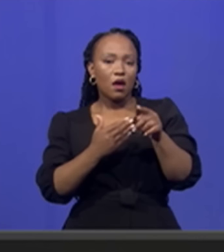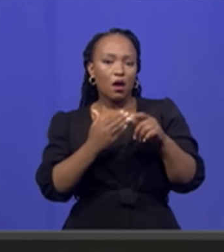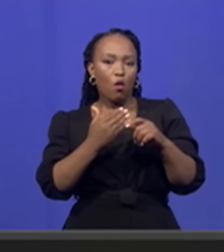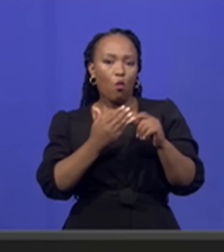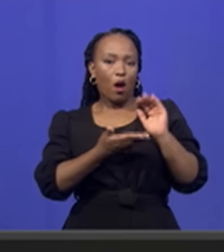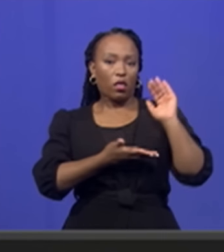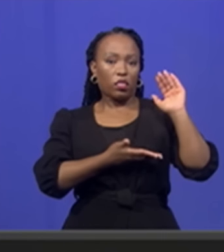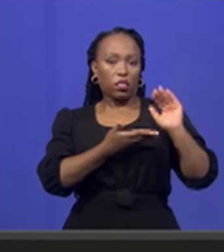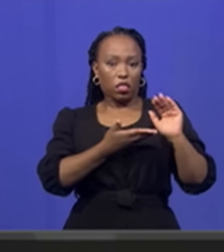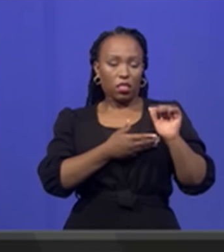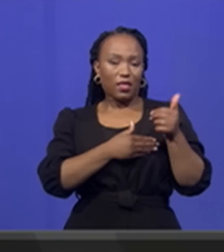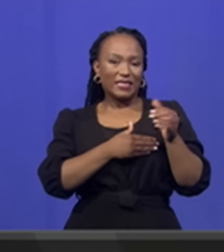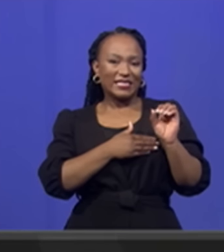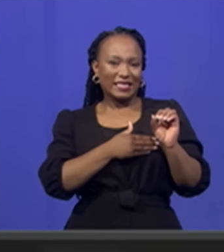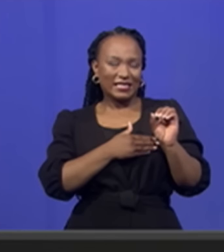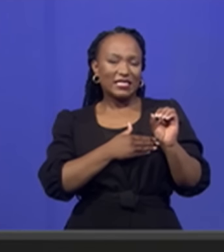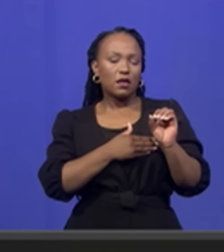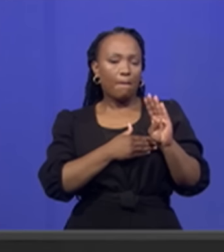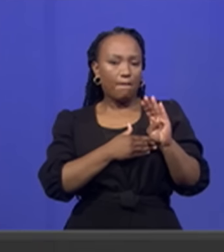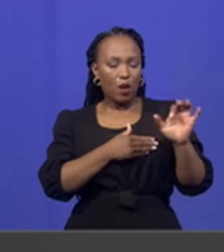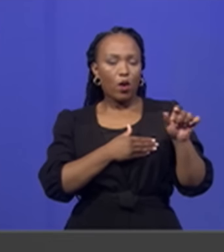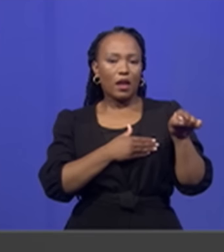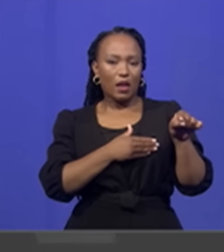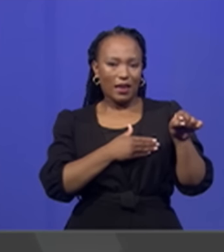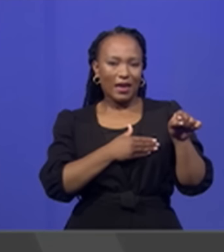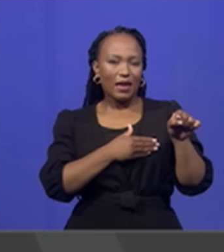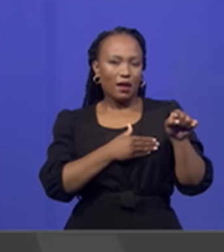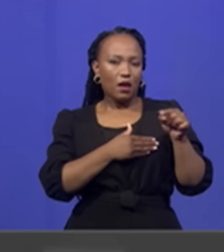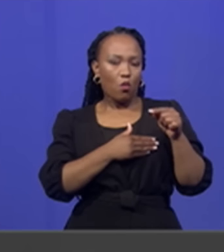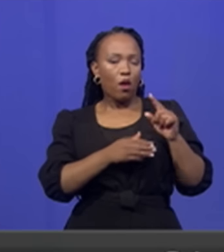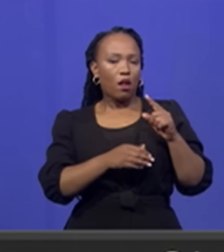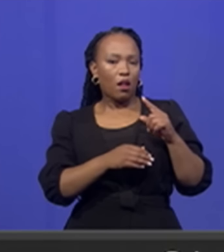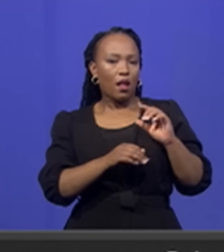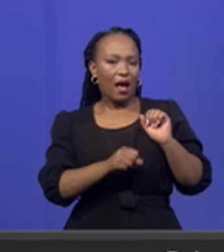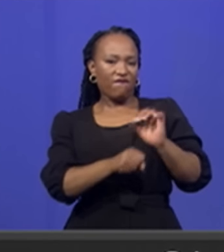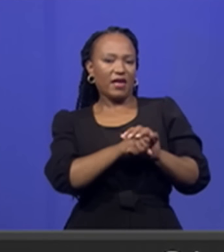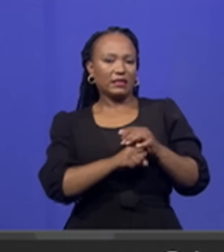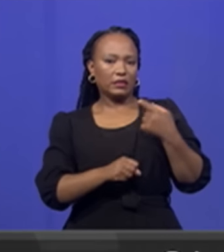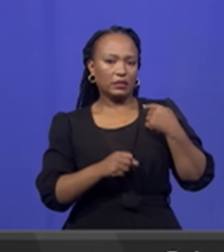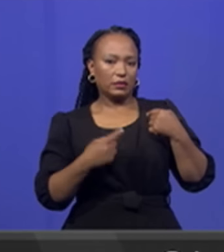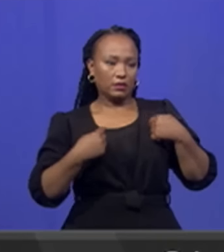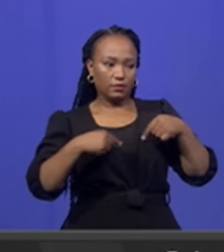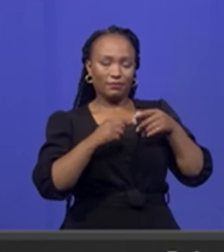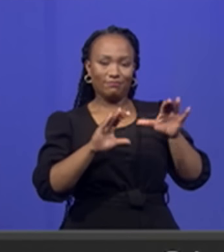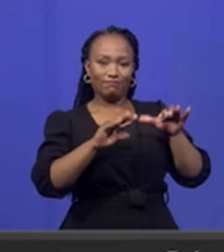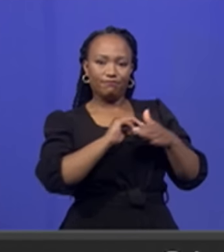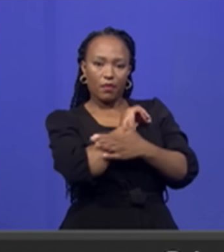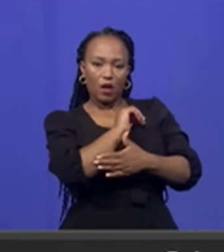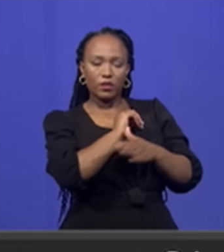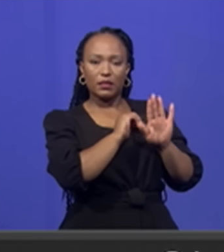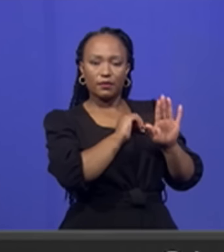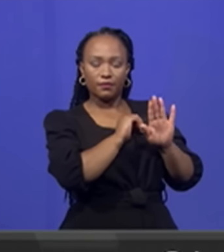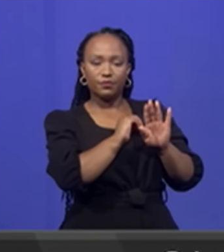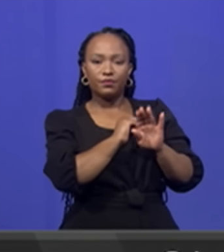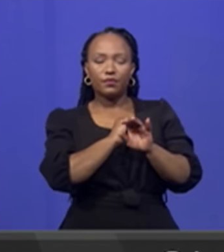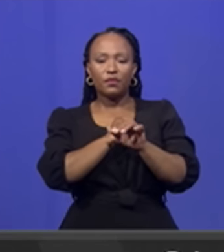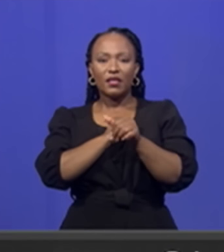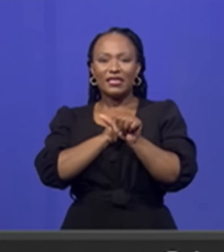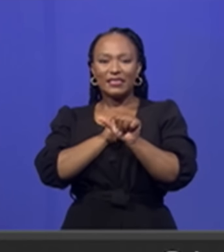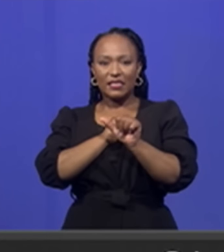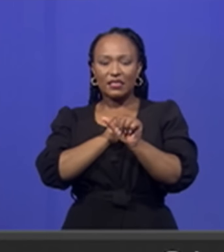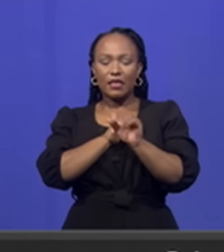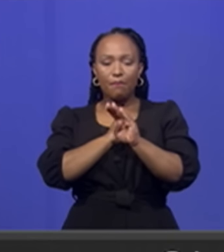around 6 billion rands. It is expected that that would be cost neutral, suggesting that that 6 billion rands will have